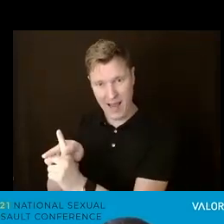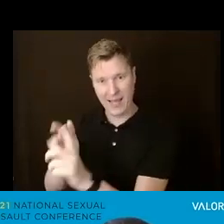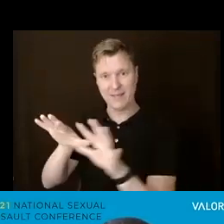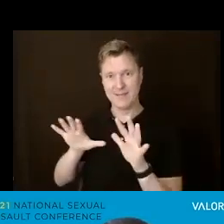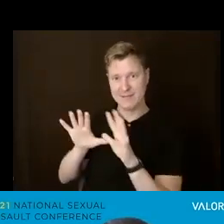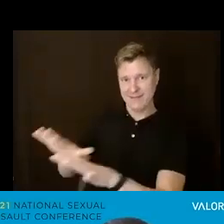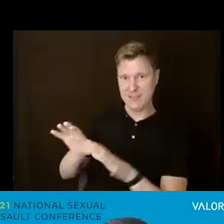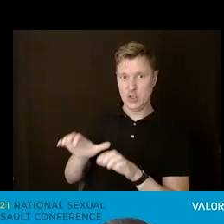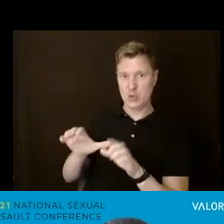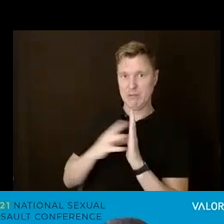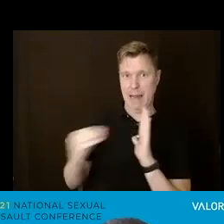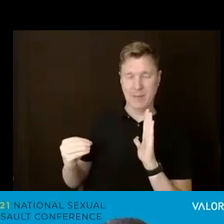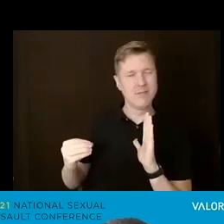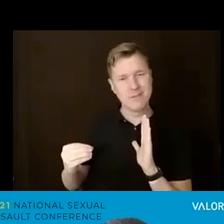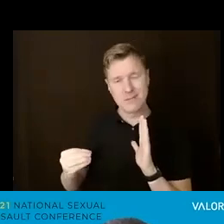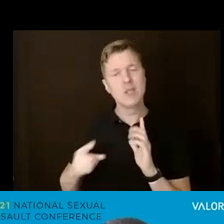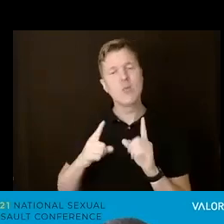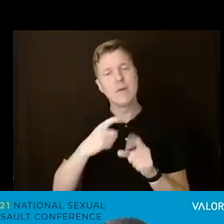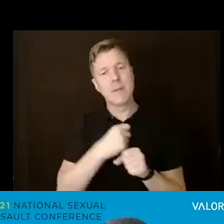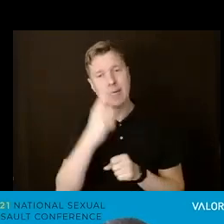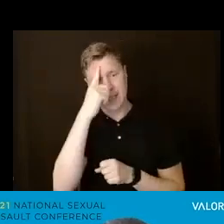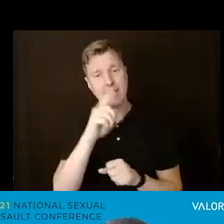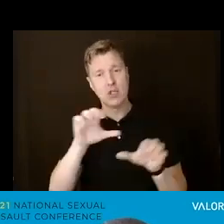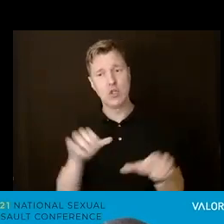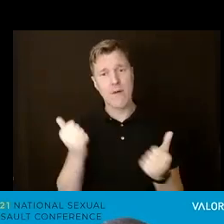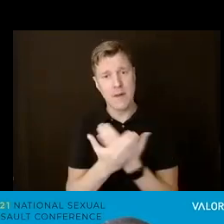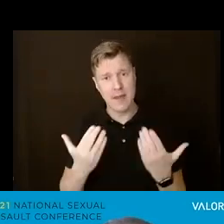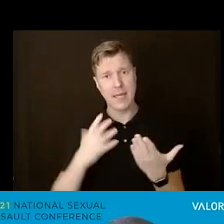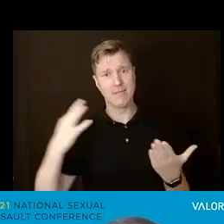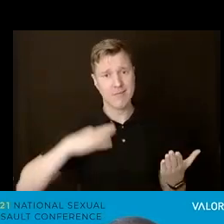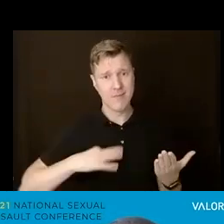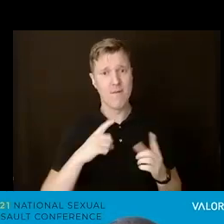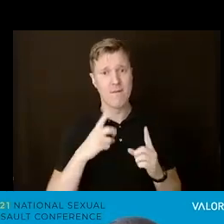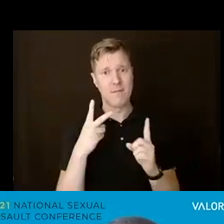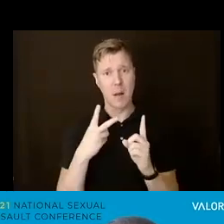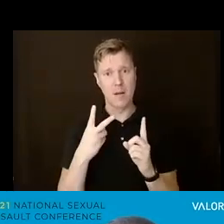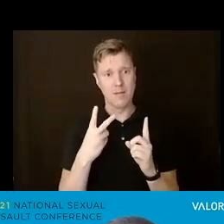be able to get as much out of the information that we share today as you're able to put in,